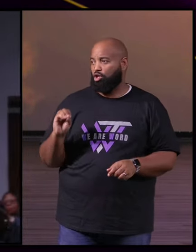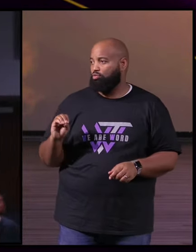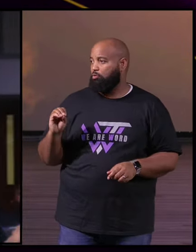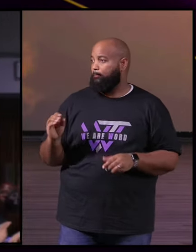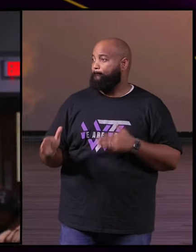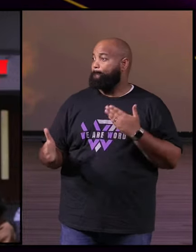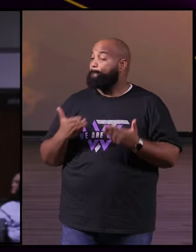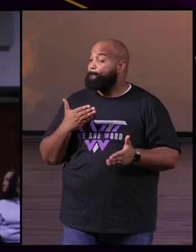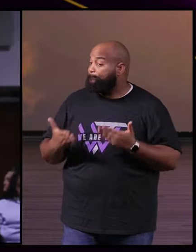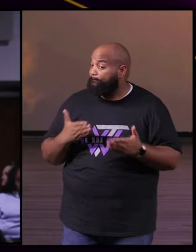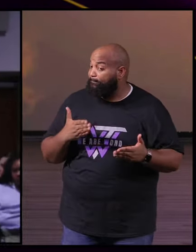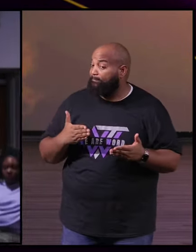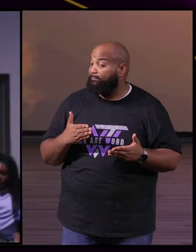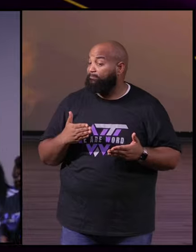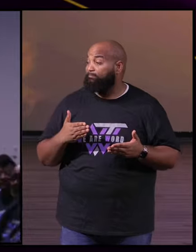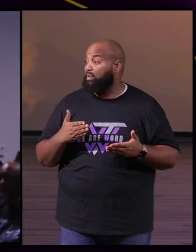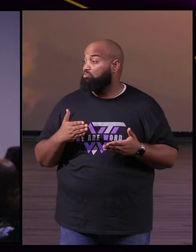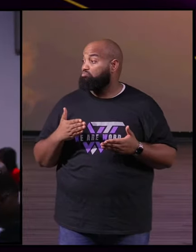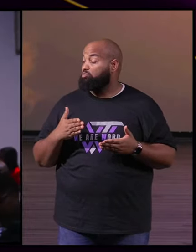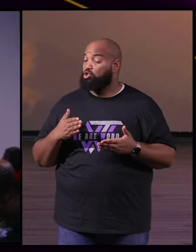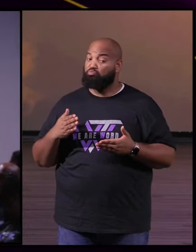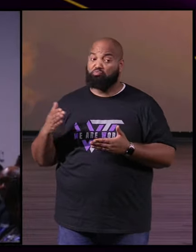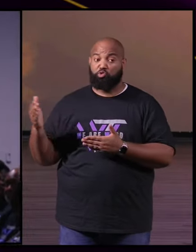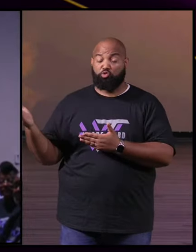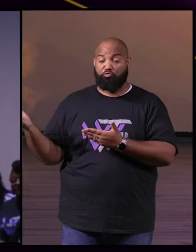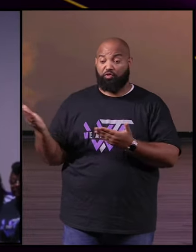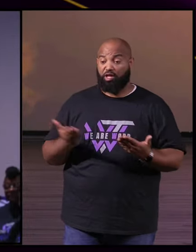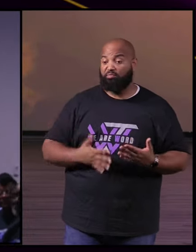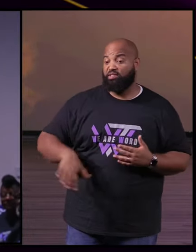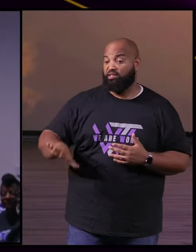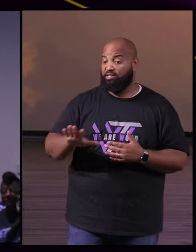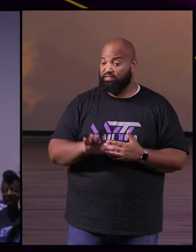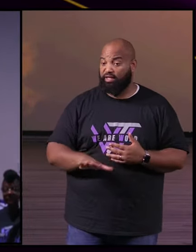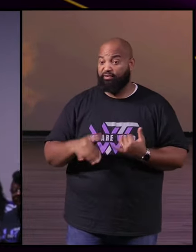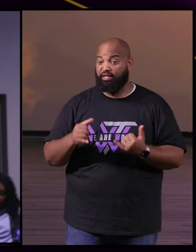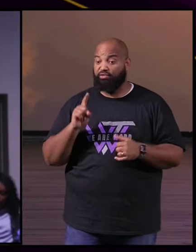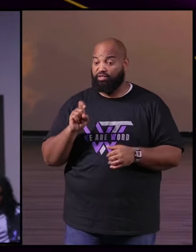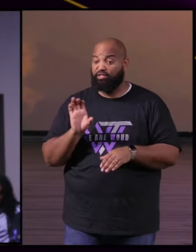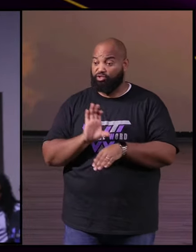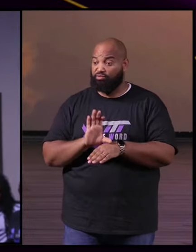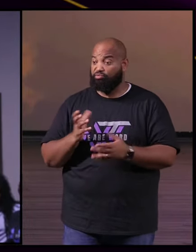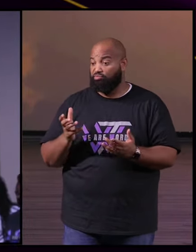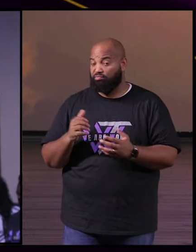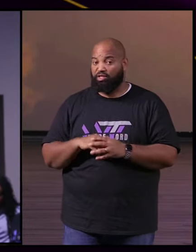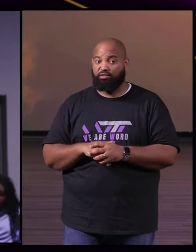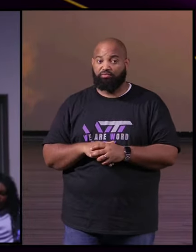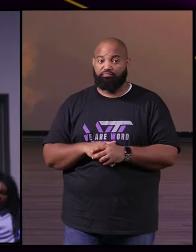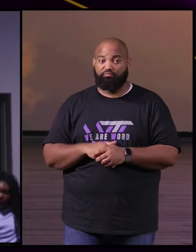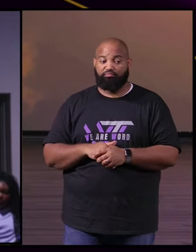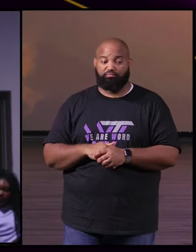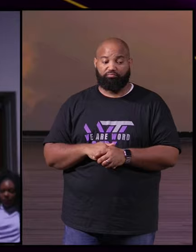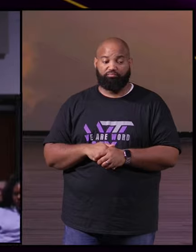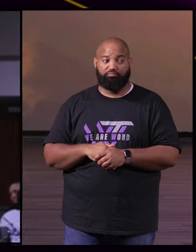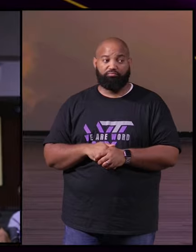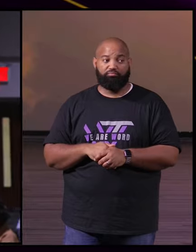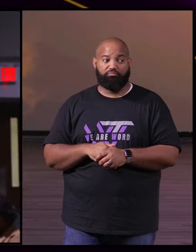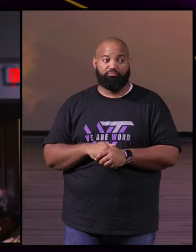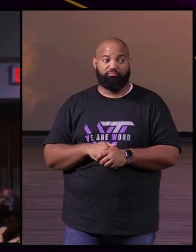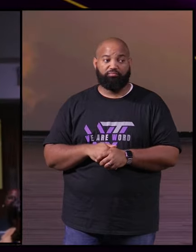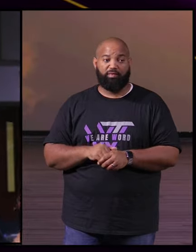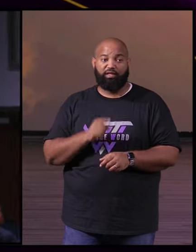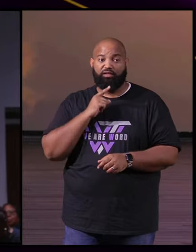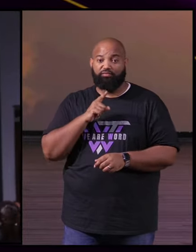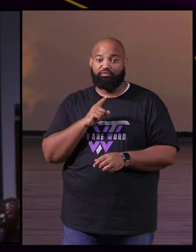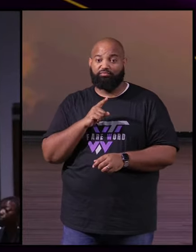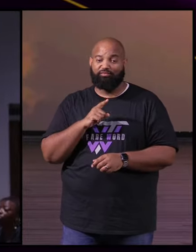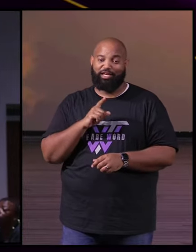call is, I'm one of those people, Pastor. I've relocated here. Now I need a church in my community. And really the